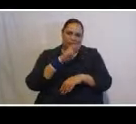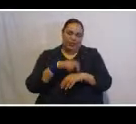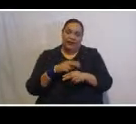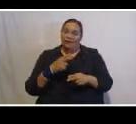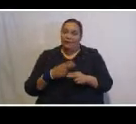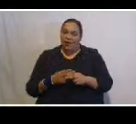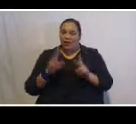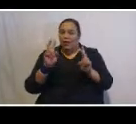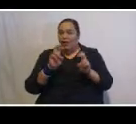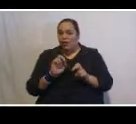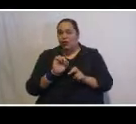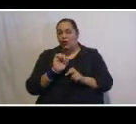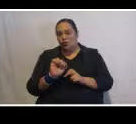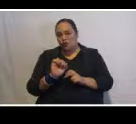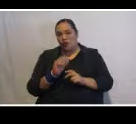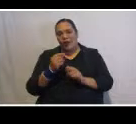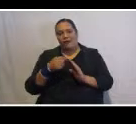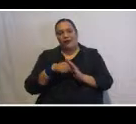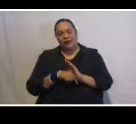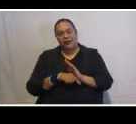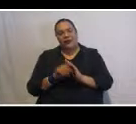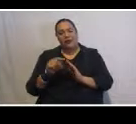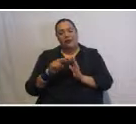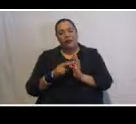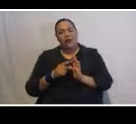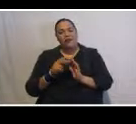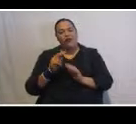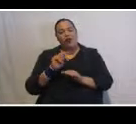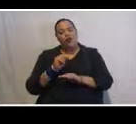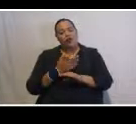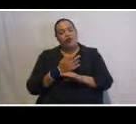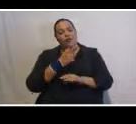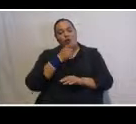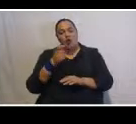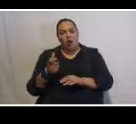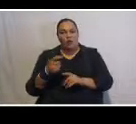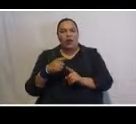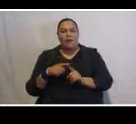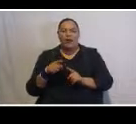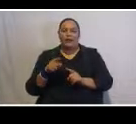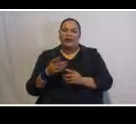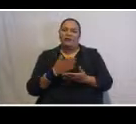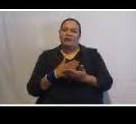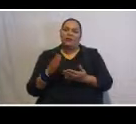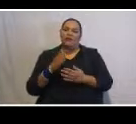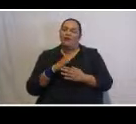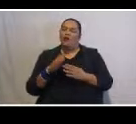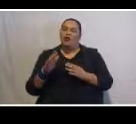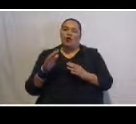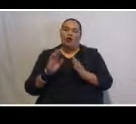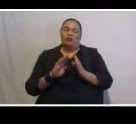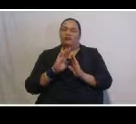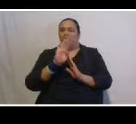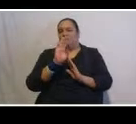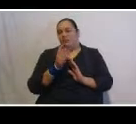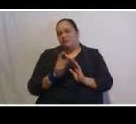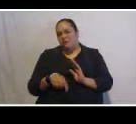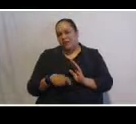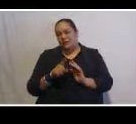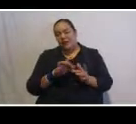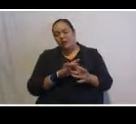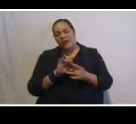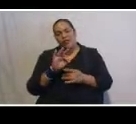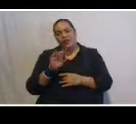Finally, Eskom has sent its retail tariff plan to NERSA for comment, proposing the removal of inclining block tariff. This links